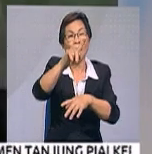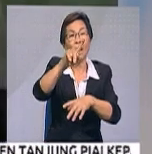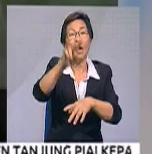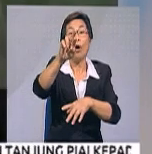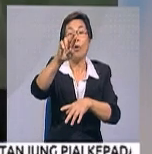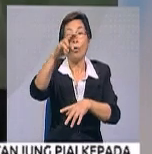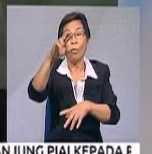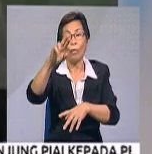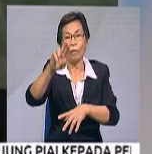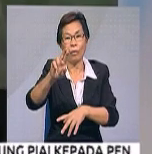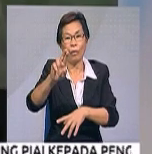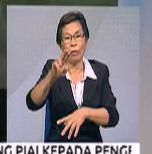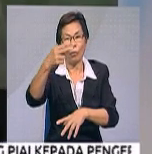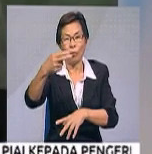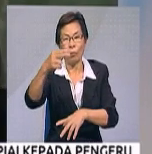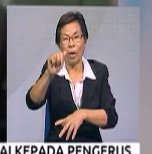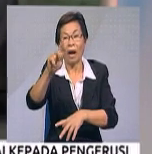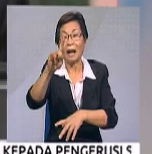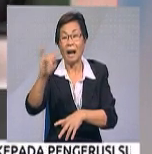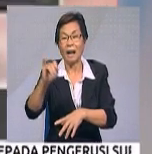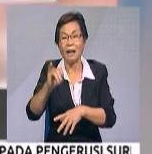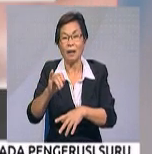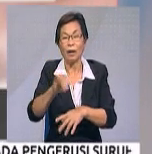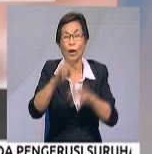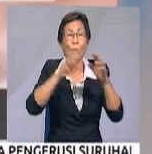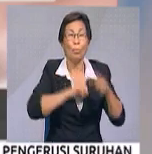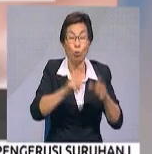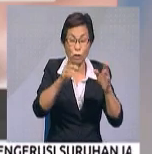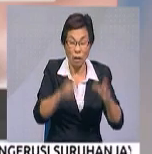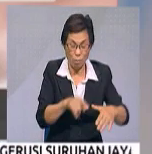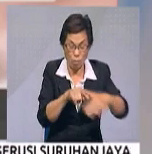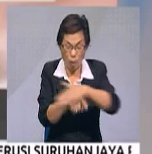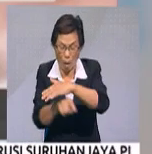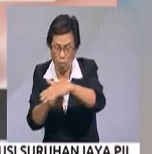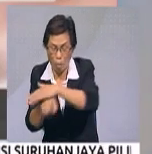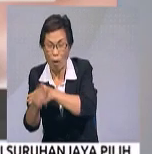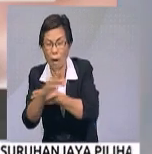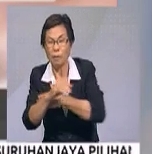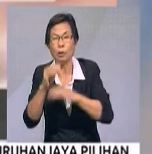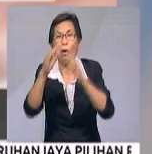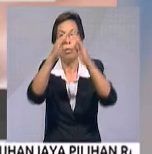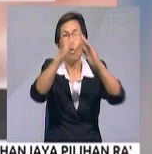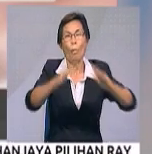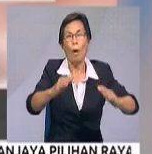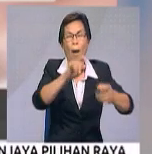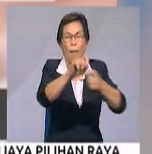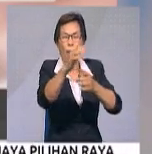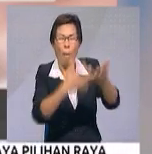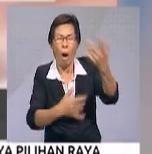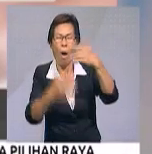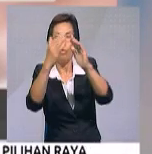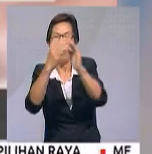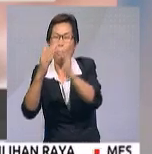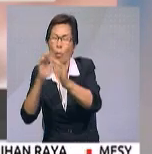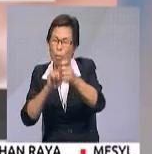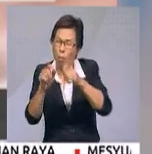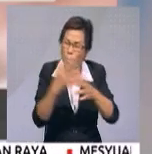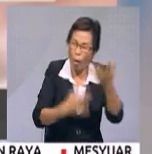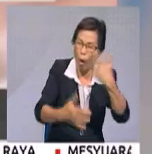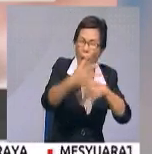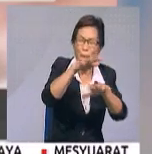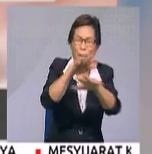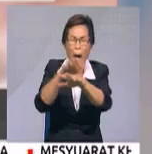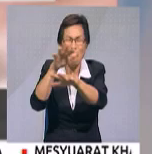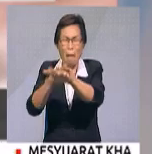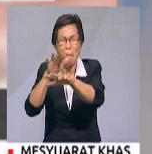State are being murdered, their homes torched, and millions of